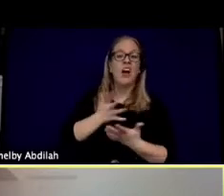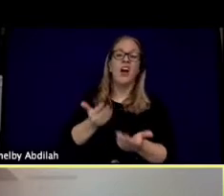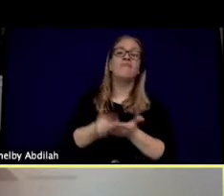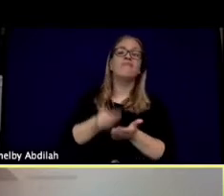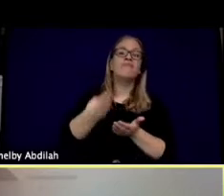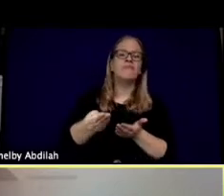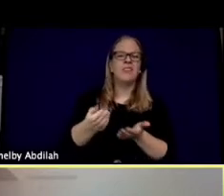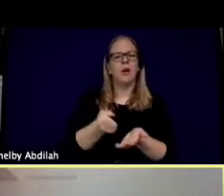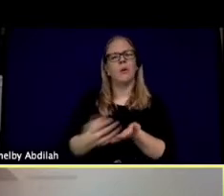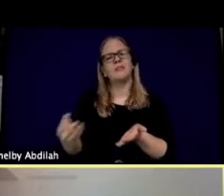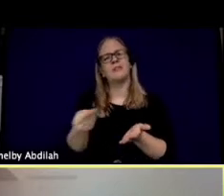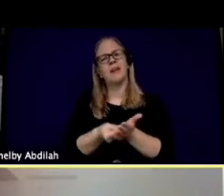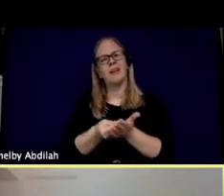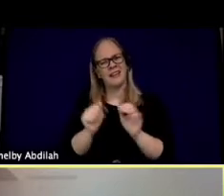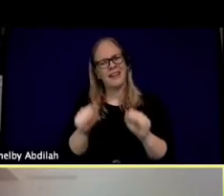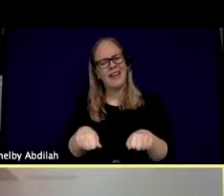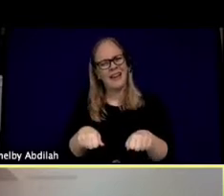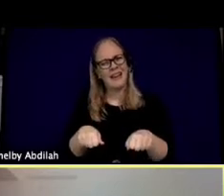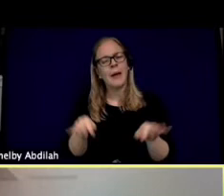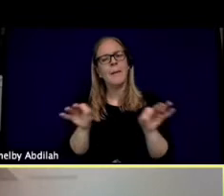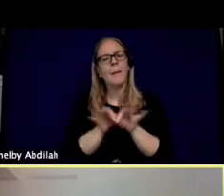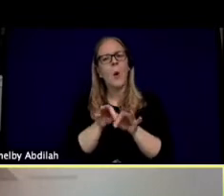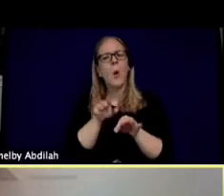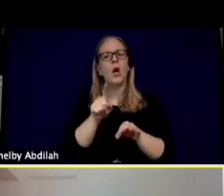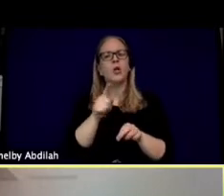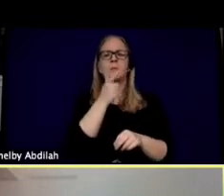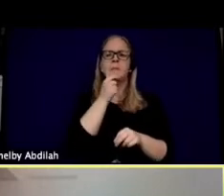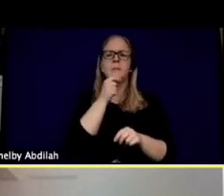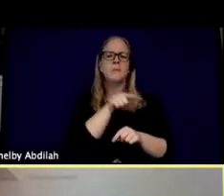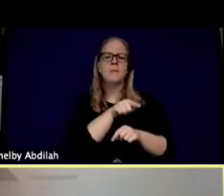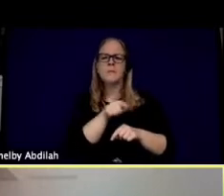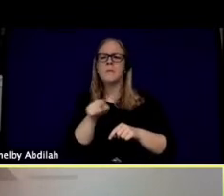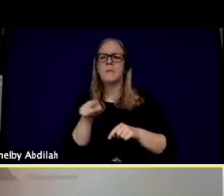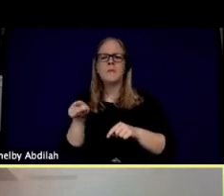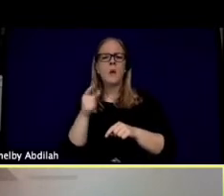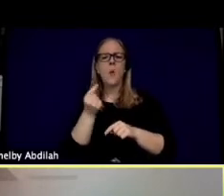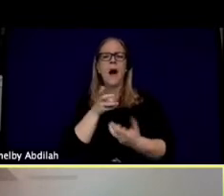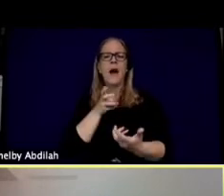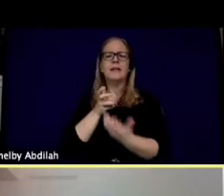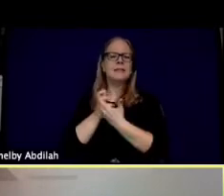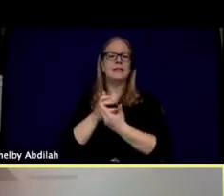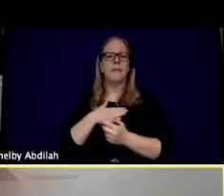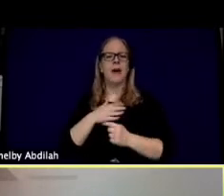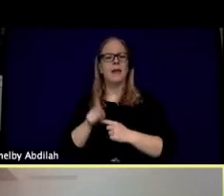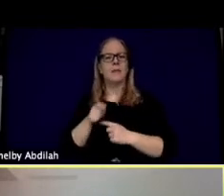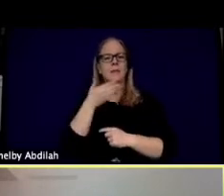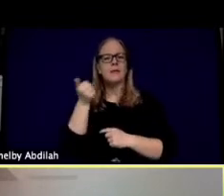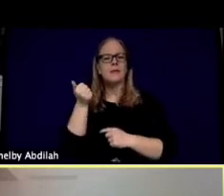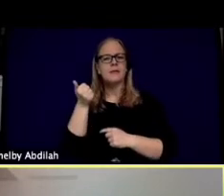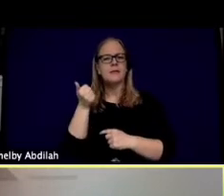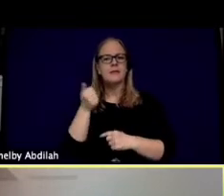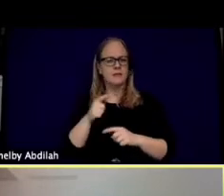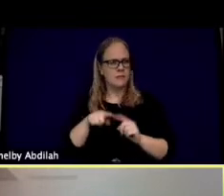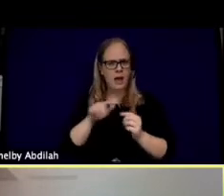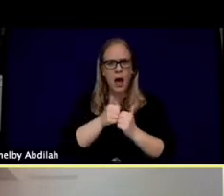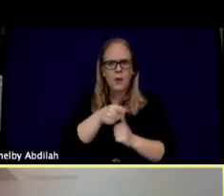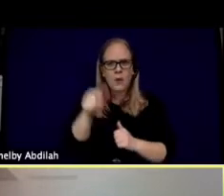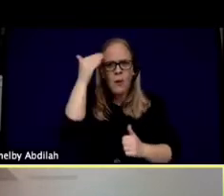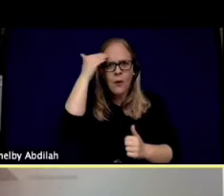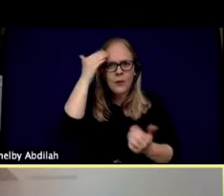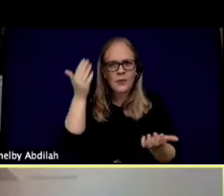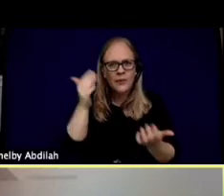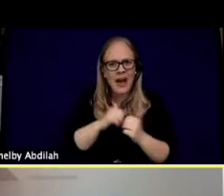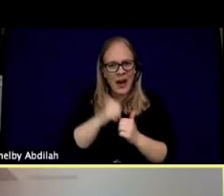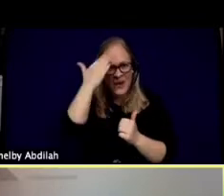technology that best meets your needs. So, how does one determine those listening needs? So, to